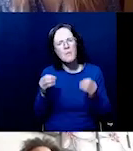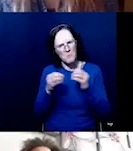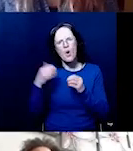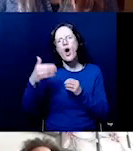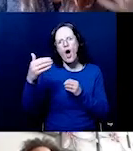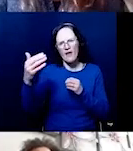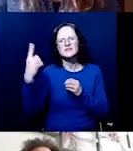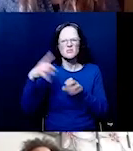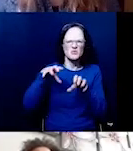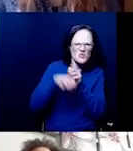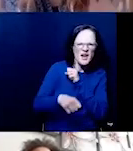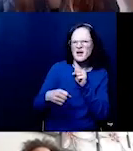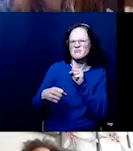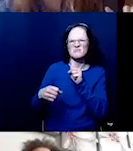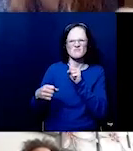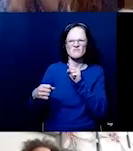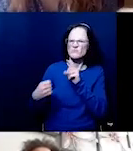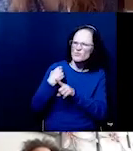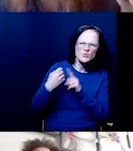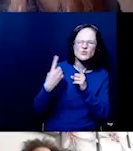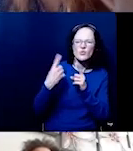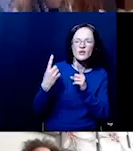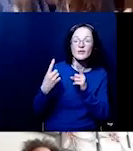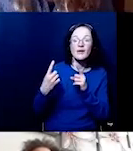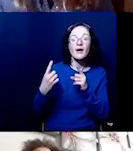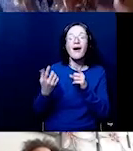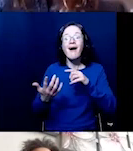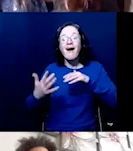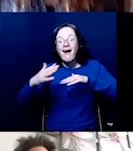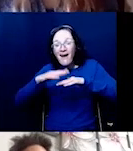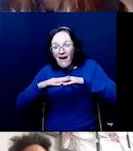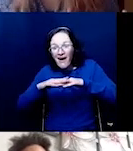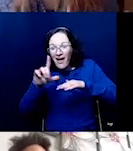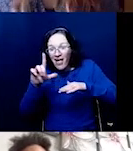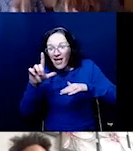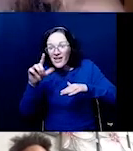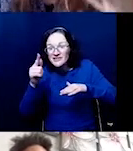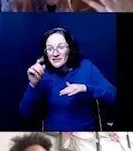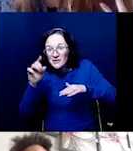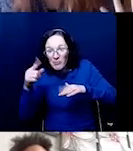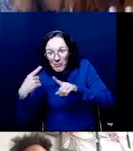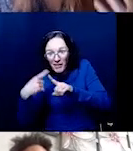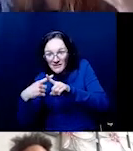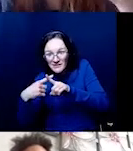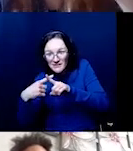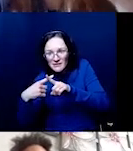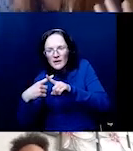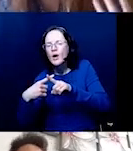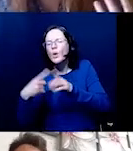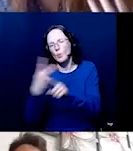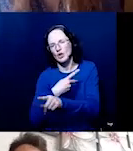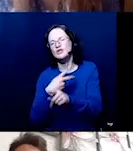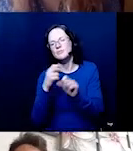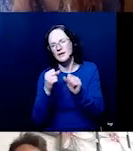sexual violences. But if you're also LGBTQ+ at the same time, it makes it even worse. Or in this case, if you are a